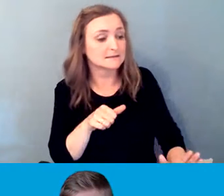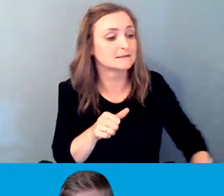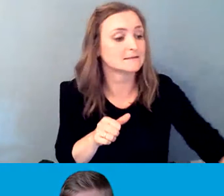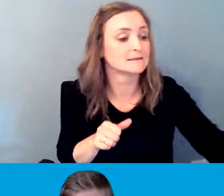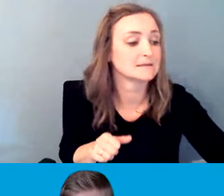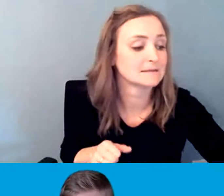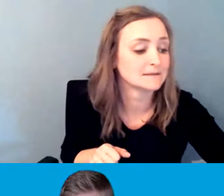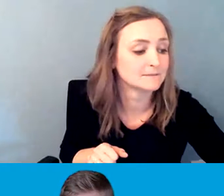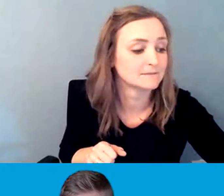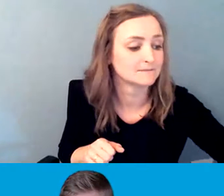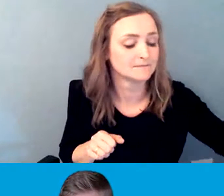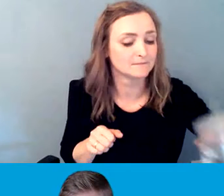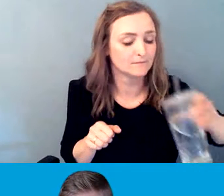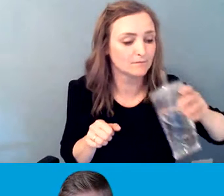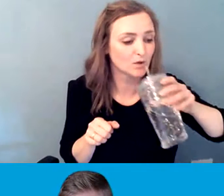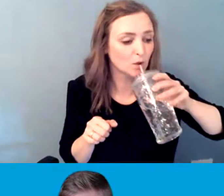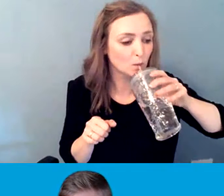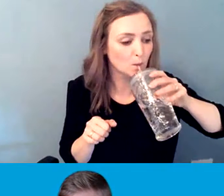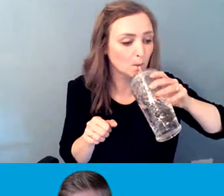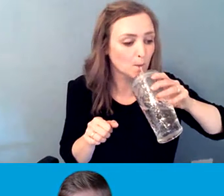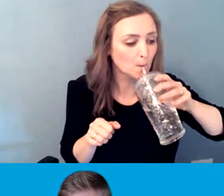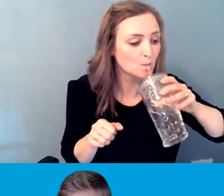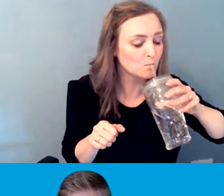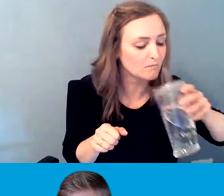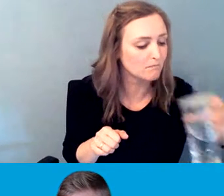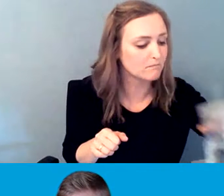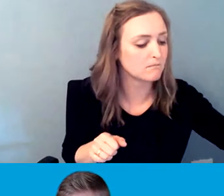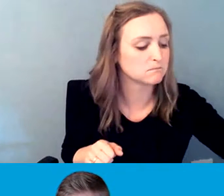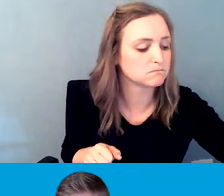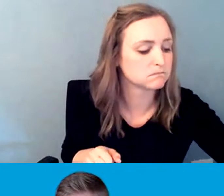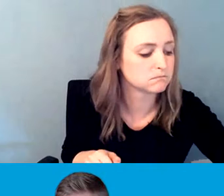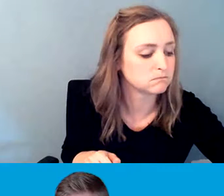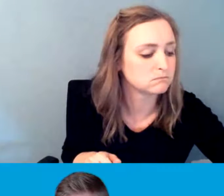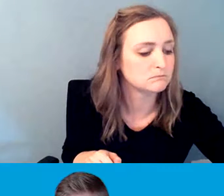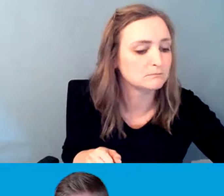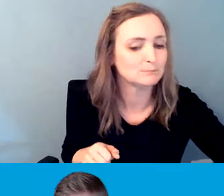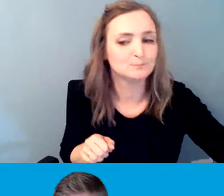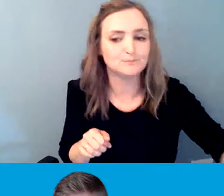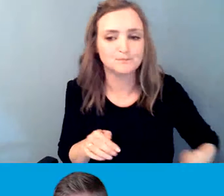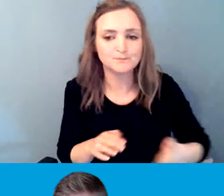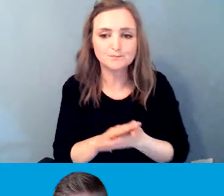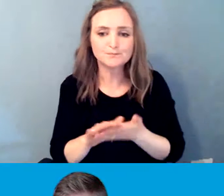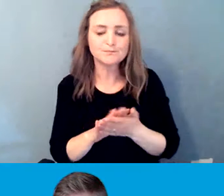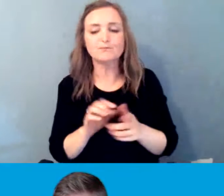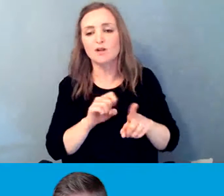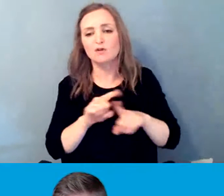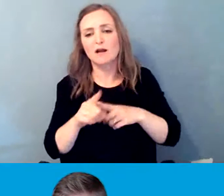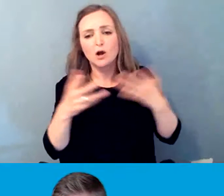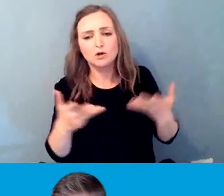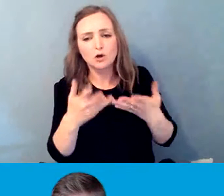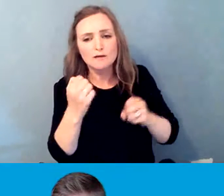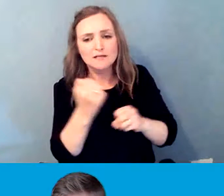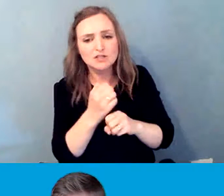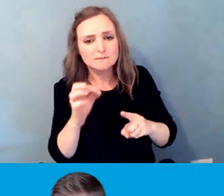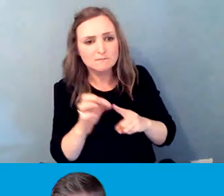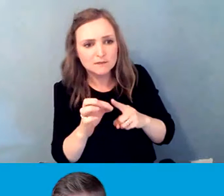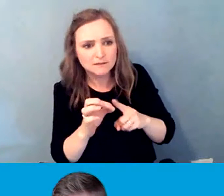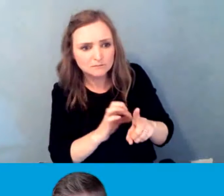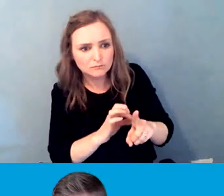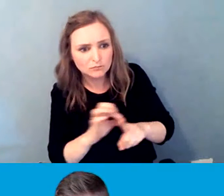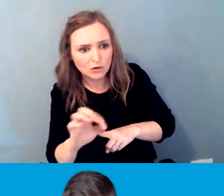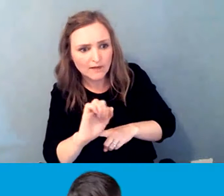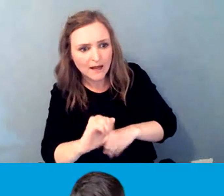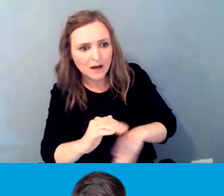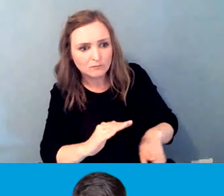We, in terms of trying to challenge GPs to do better and also to help them, we